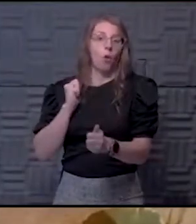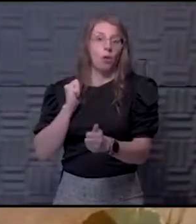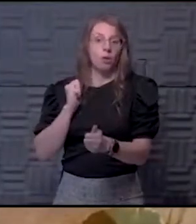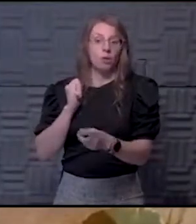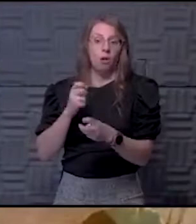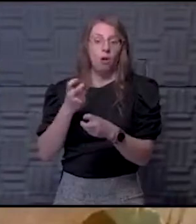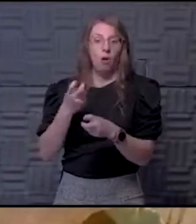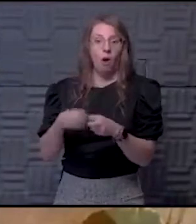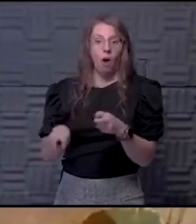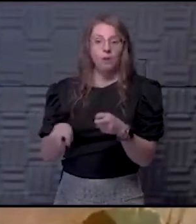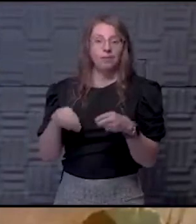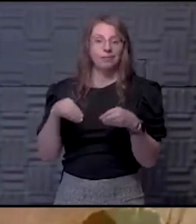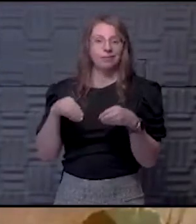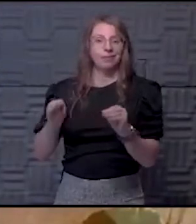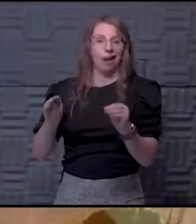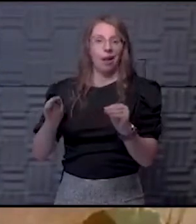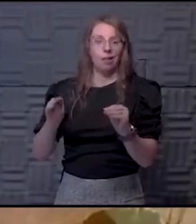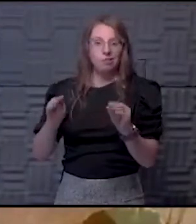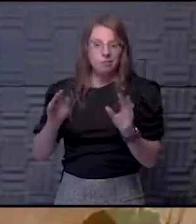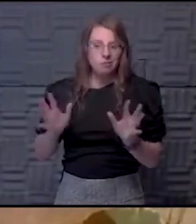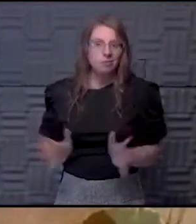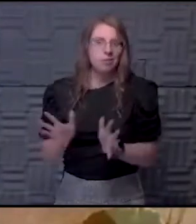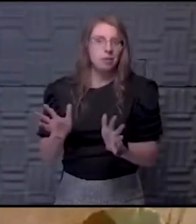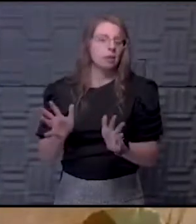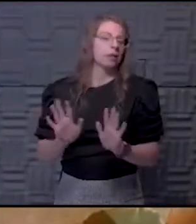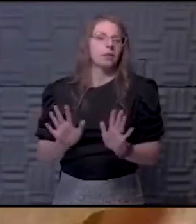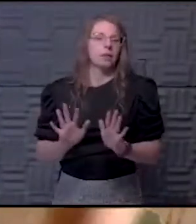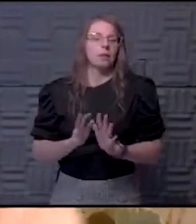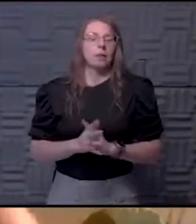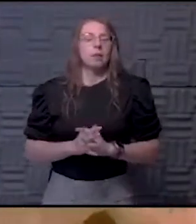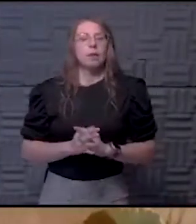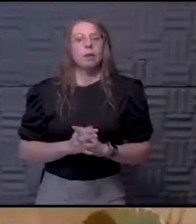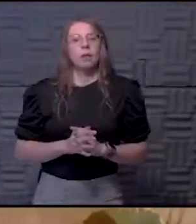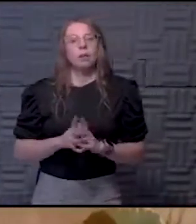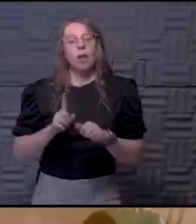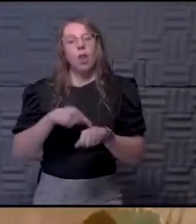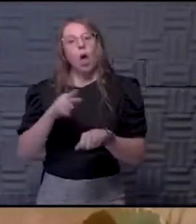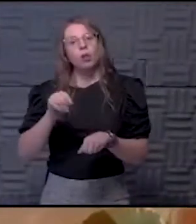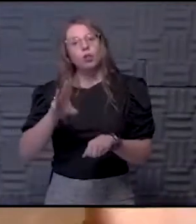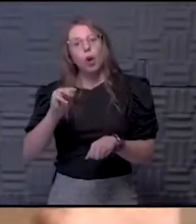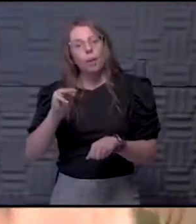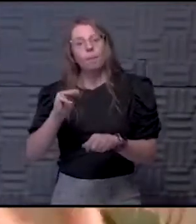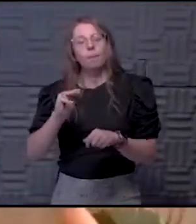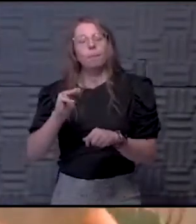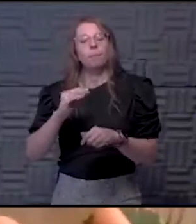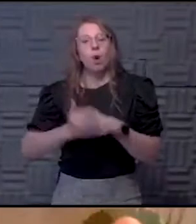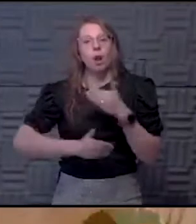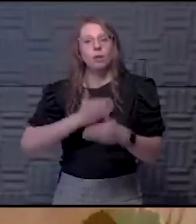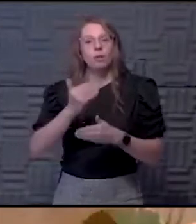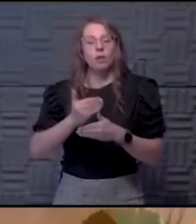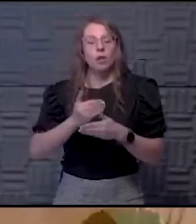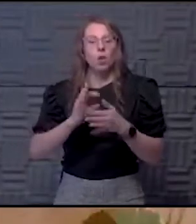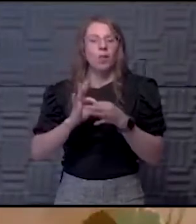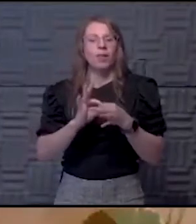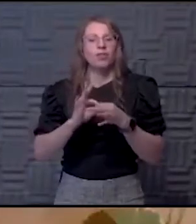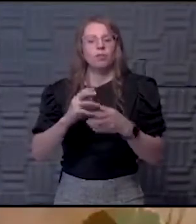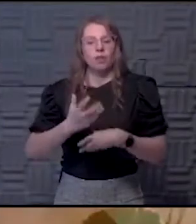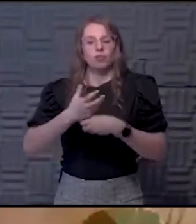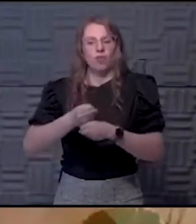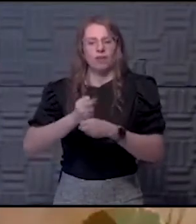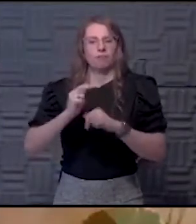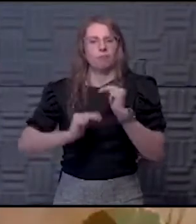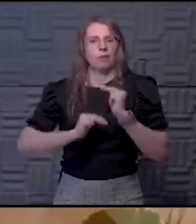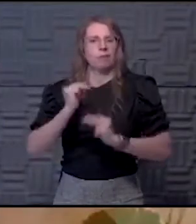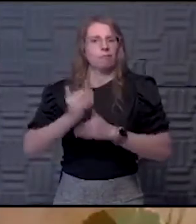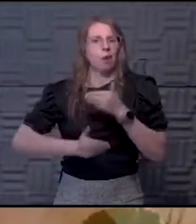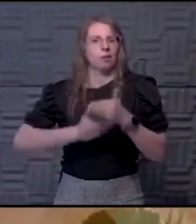hard sell and really pushing that. So again, this is a long-term process, a relationship and trust building process. And we